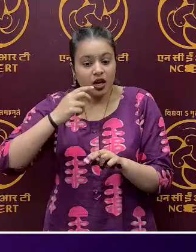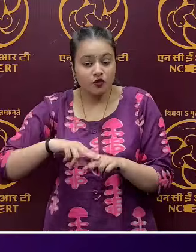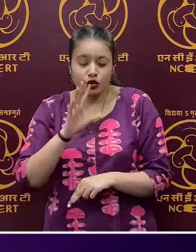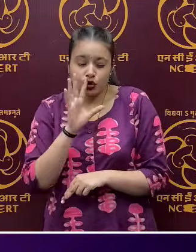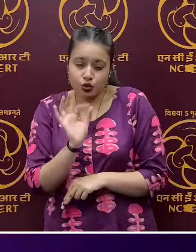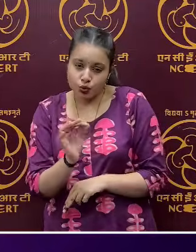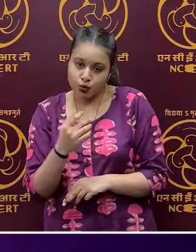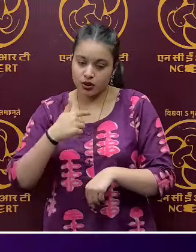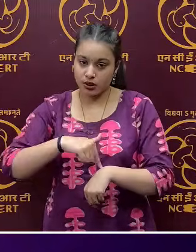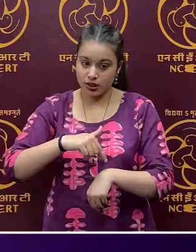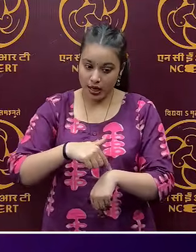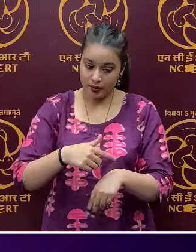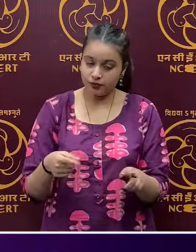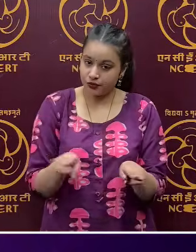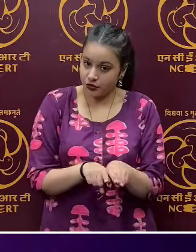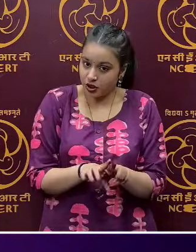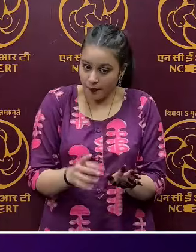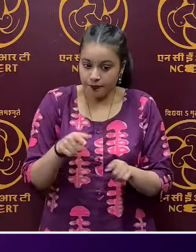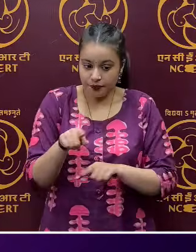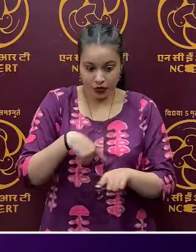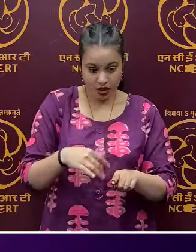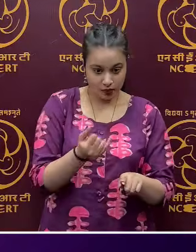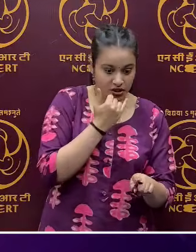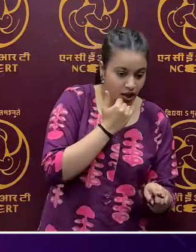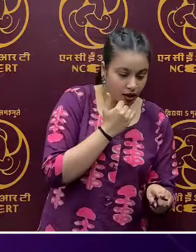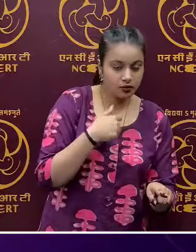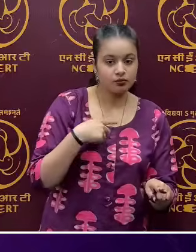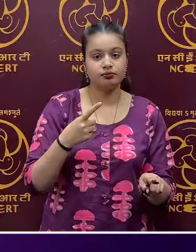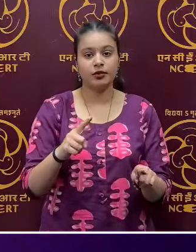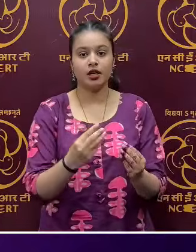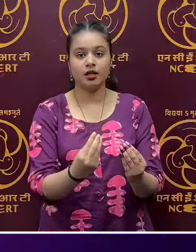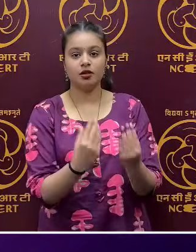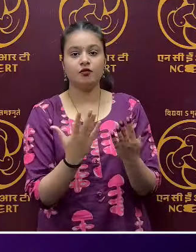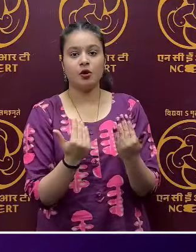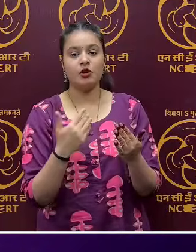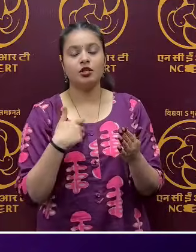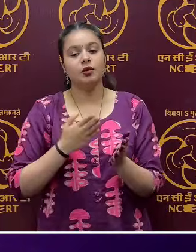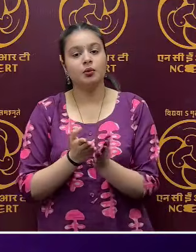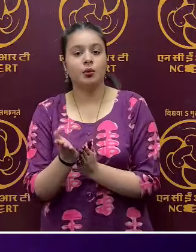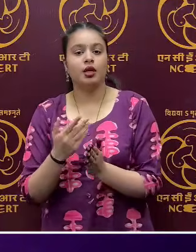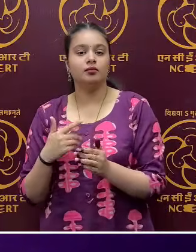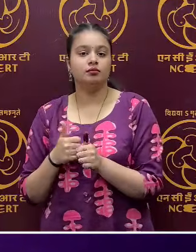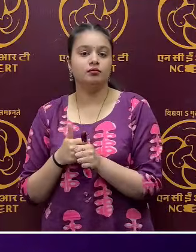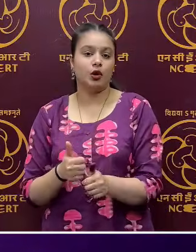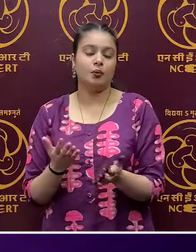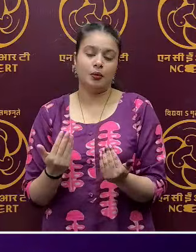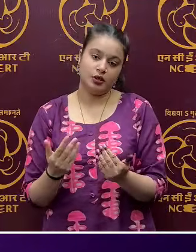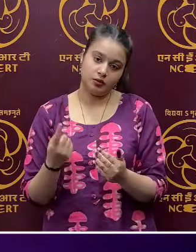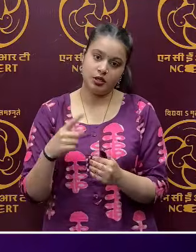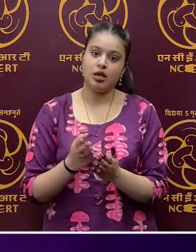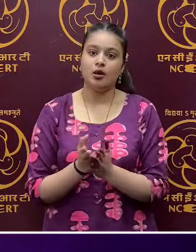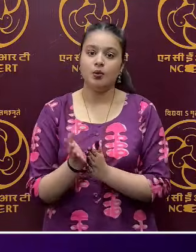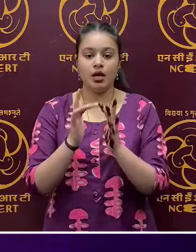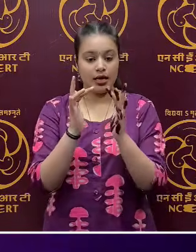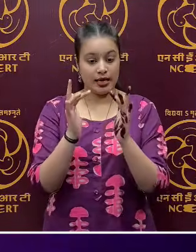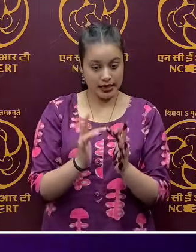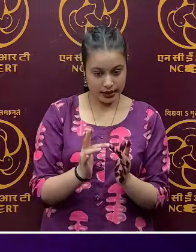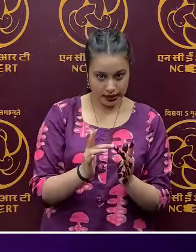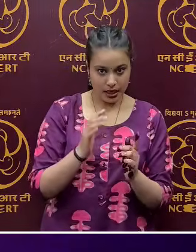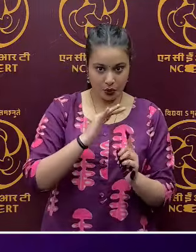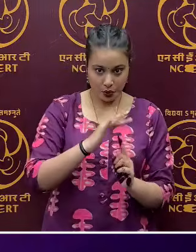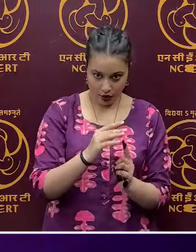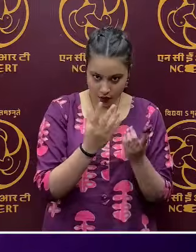wrong, and then you can correct yourself according to that. So like you said, all you need is an internet connection